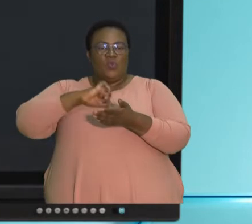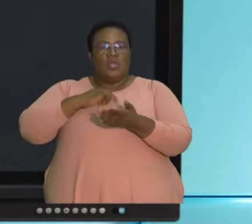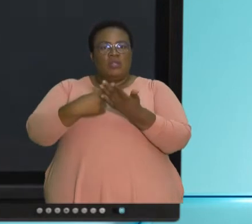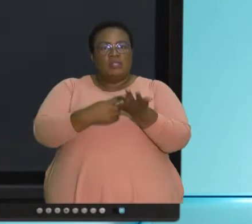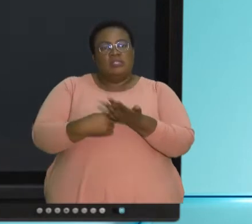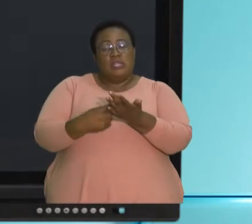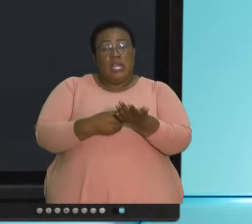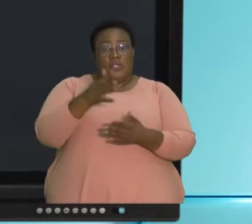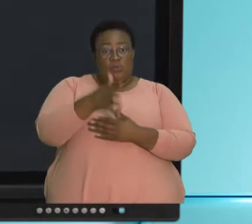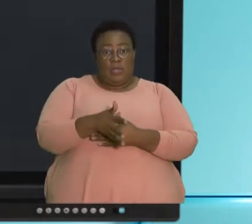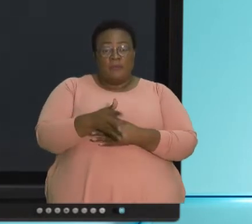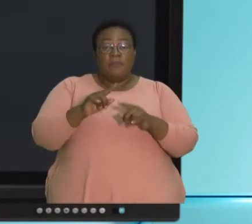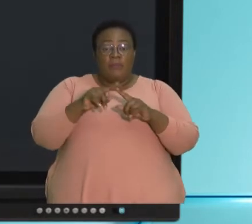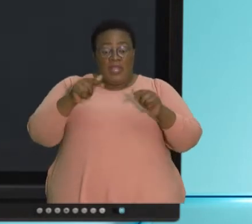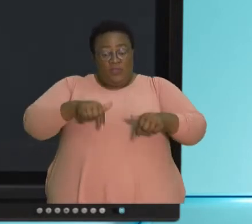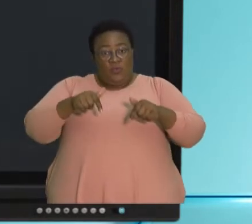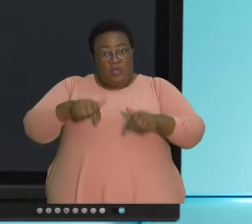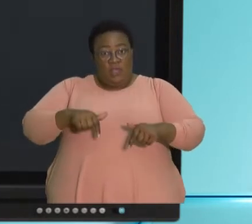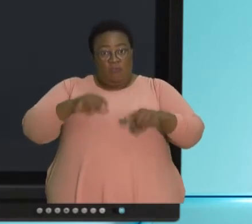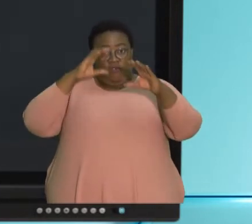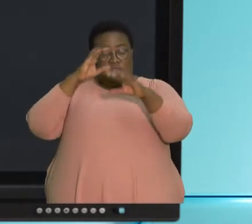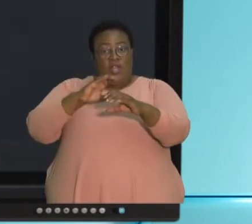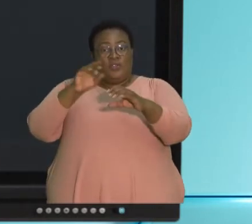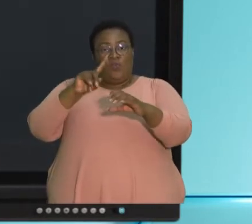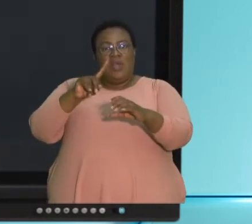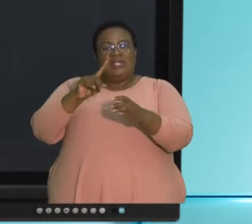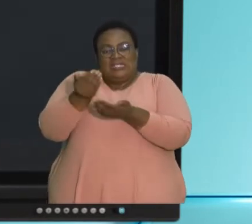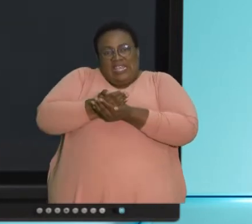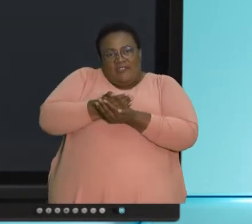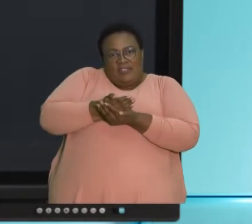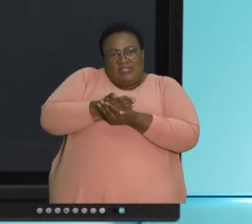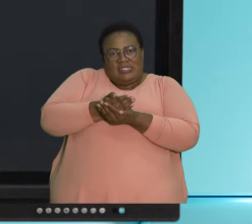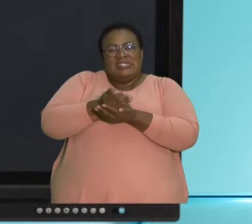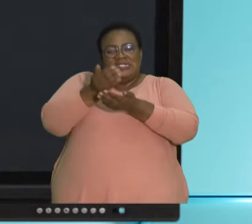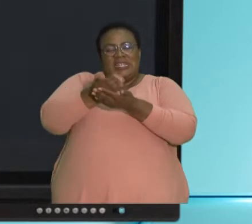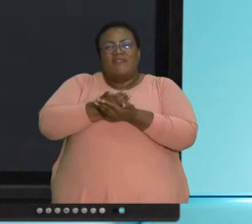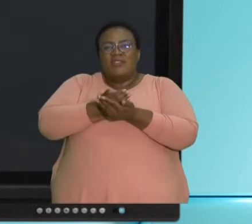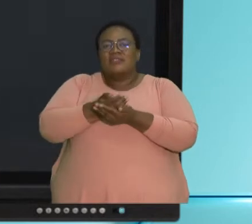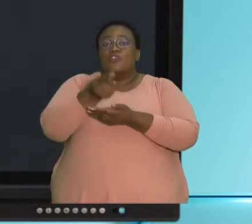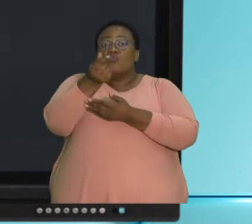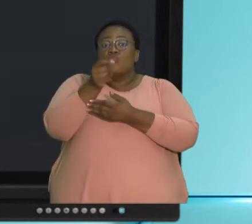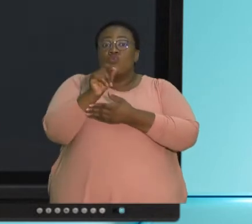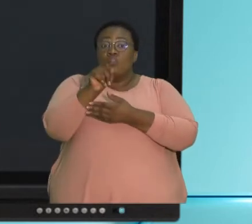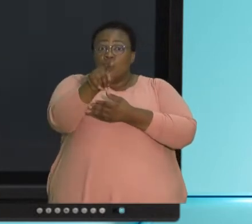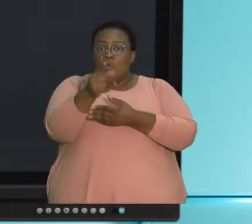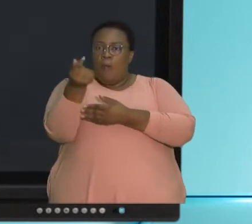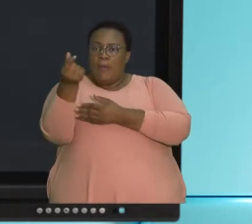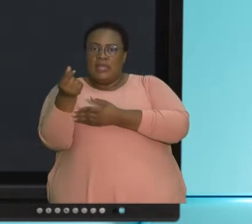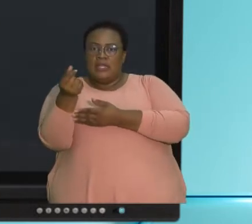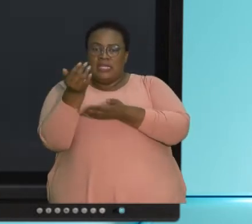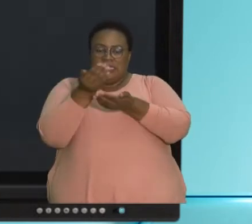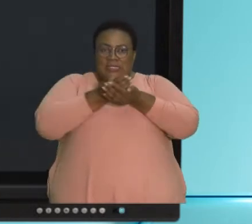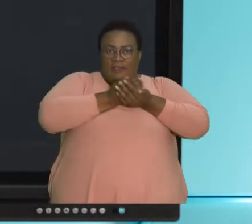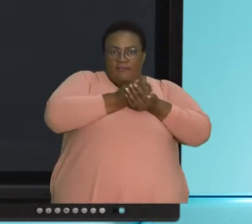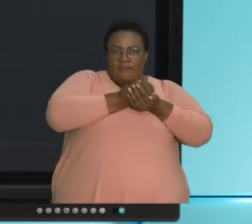today we're going to actually look at the concept of savings. Savings will be you putting away money such that